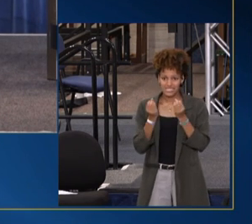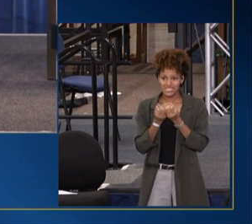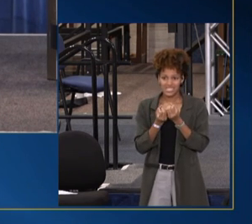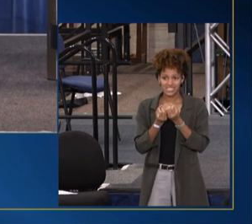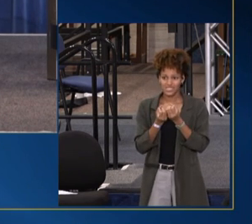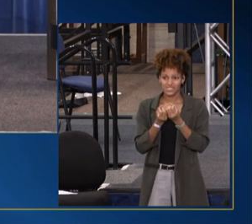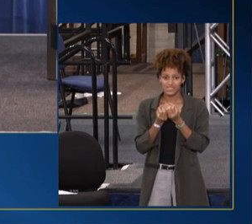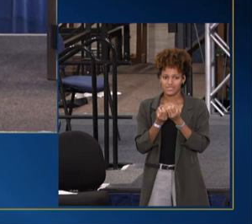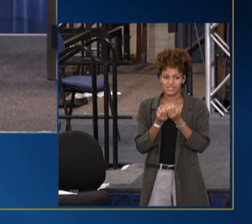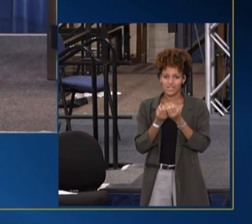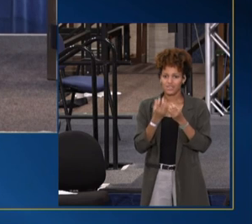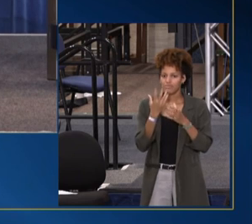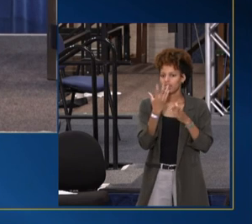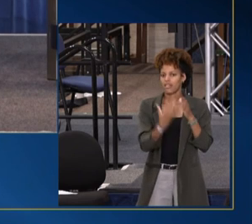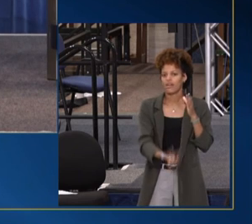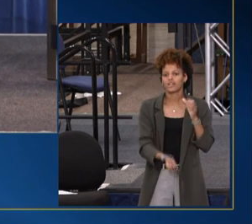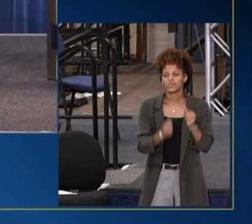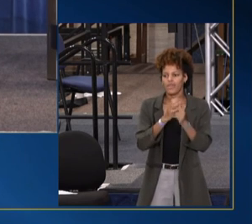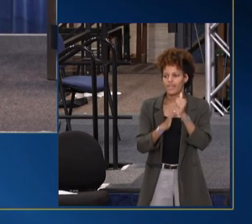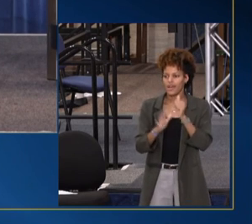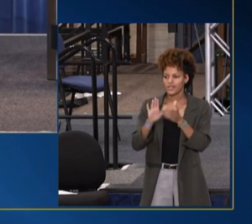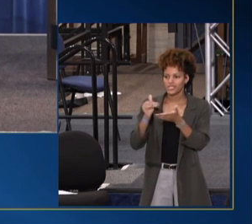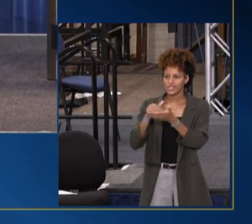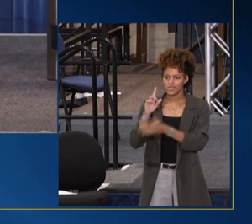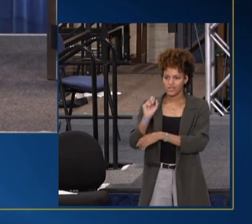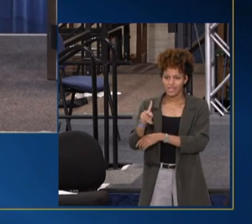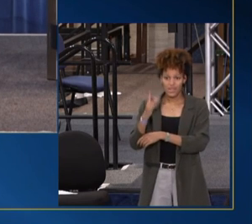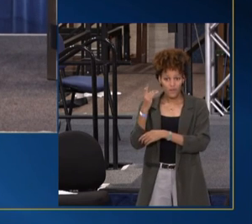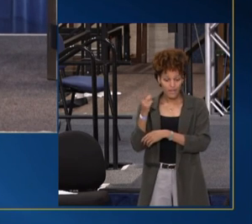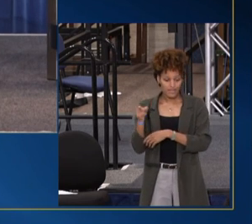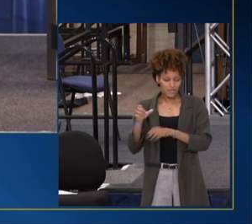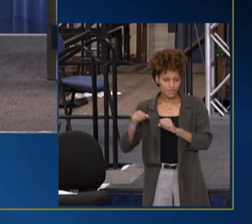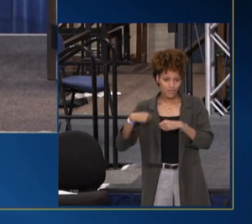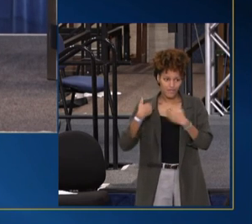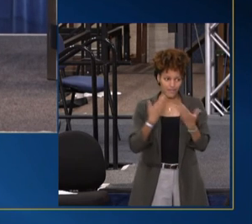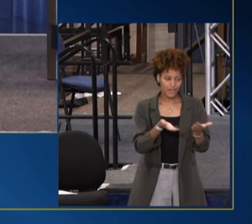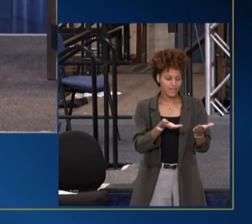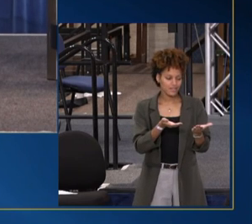it without Centerlink because they provide